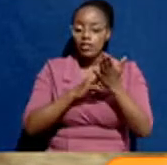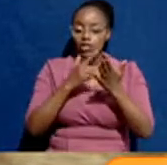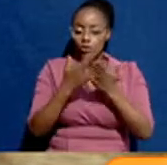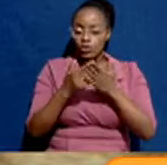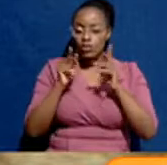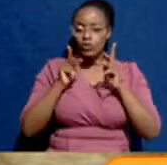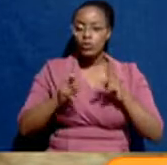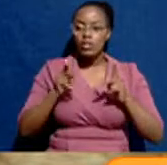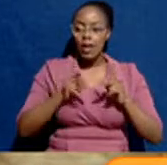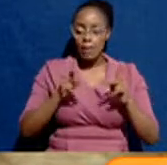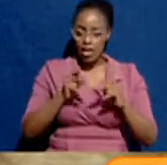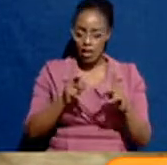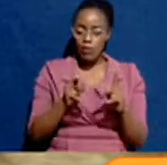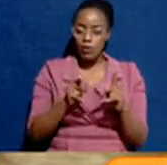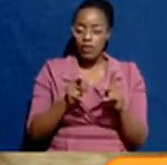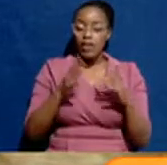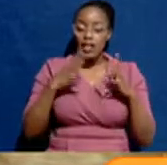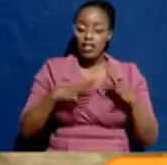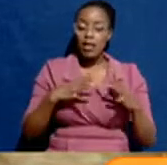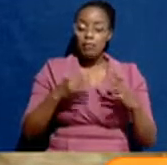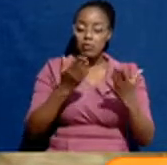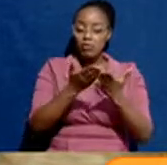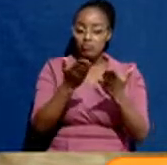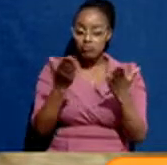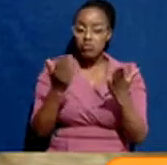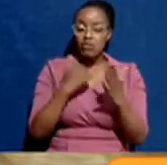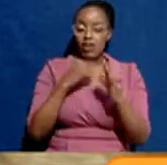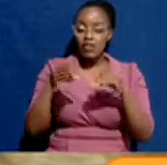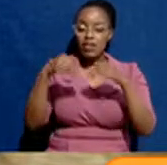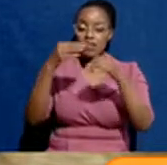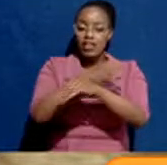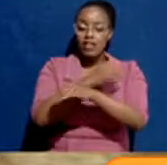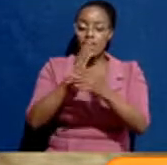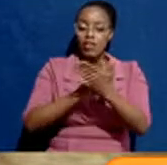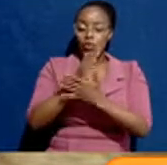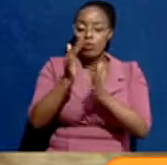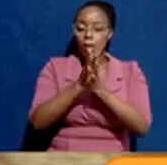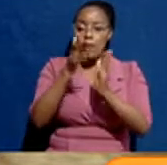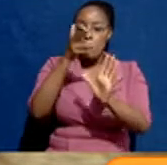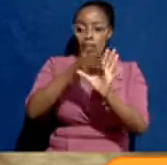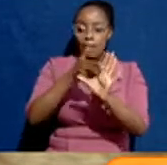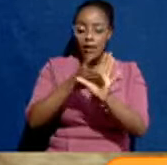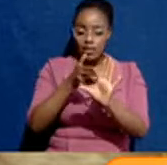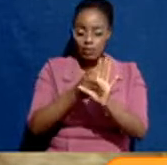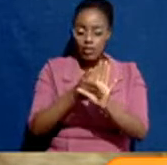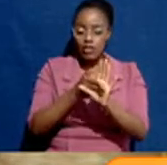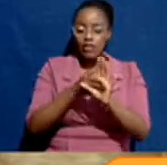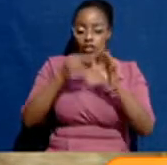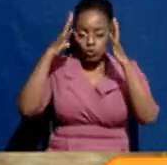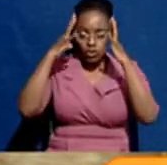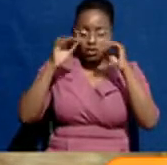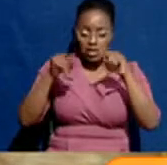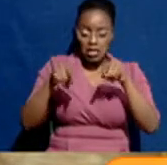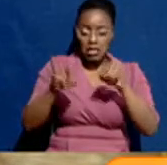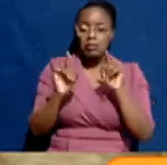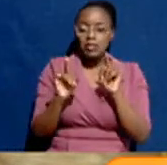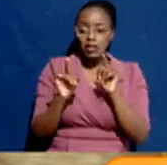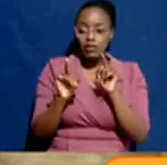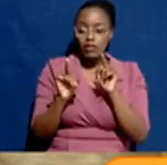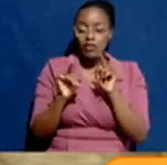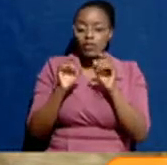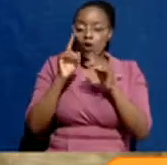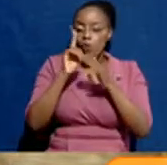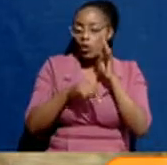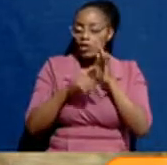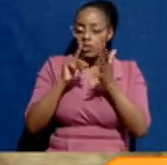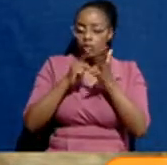to the people. And people are given power through public participation to decide for themselves what